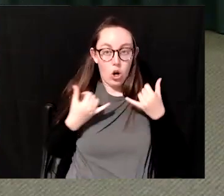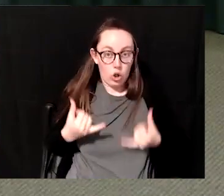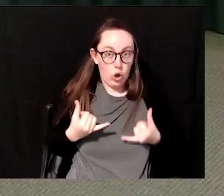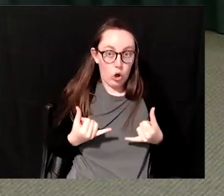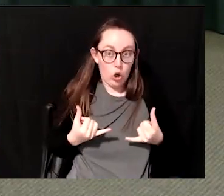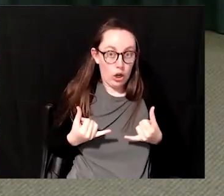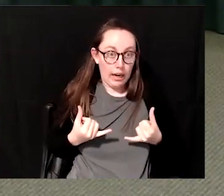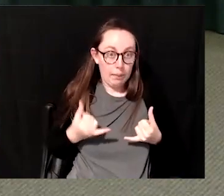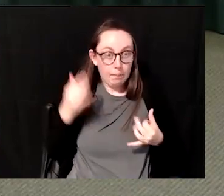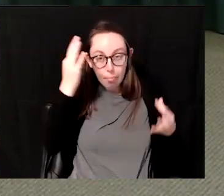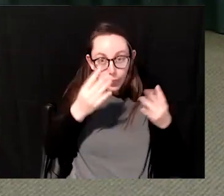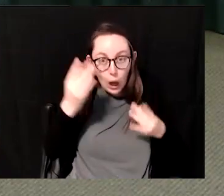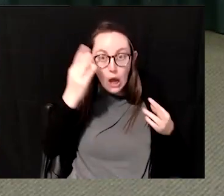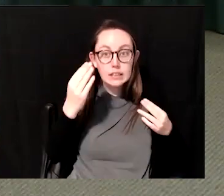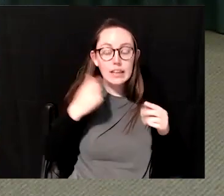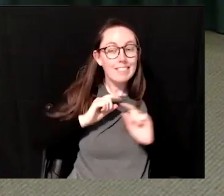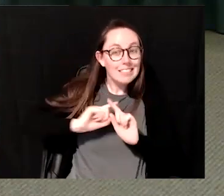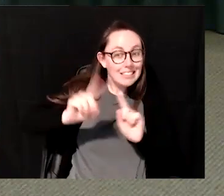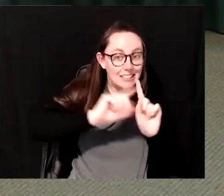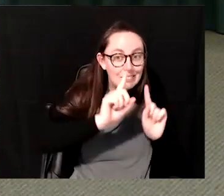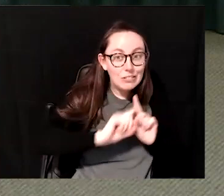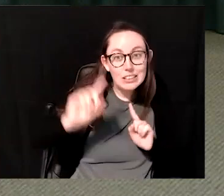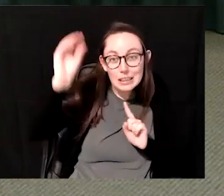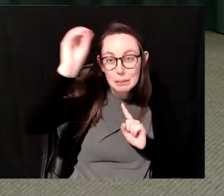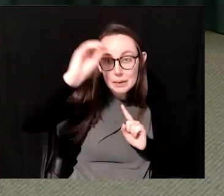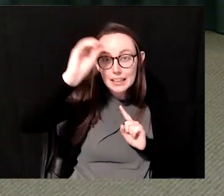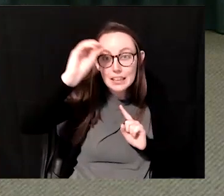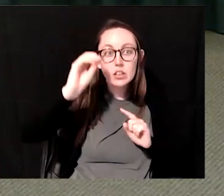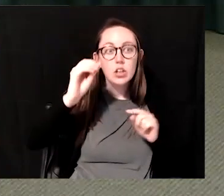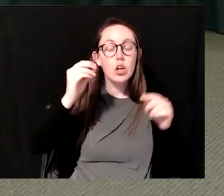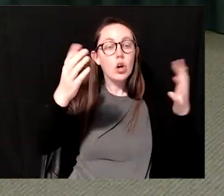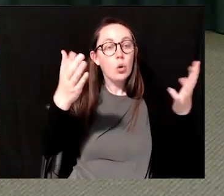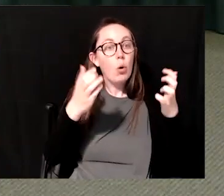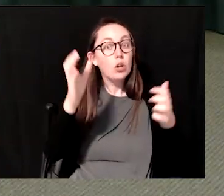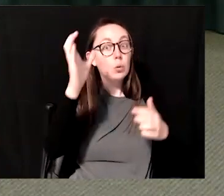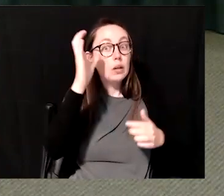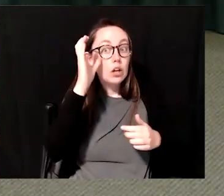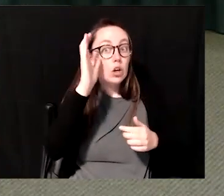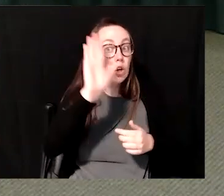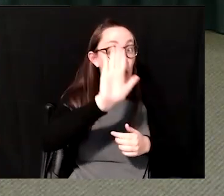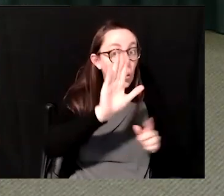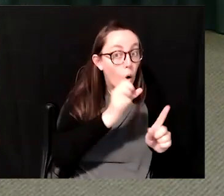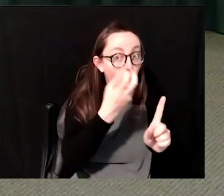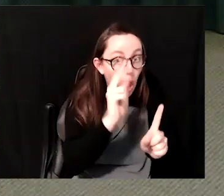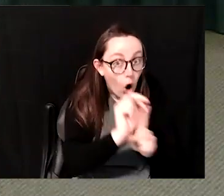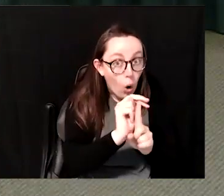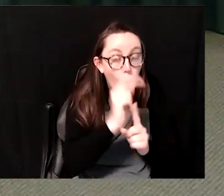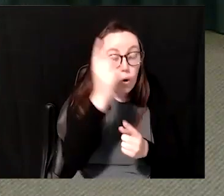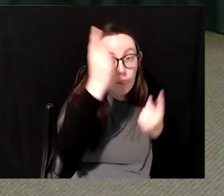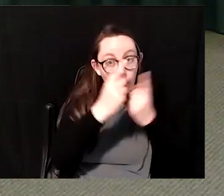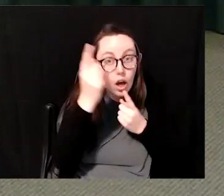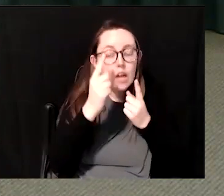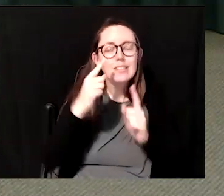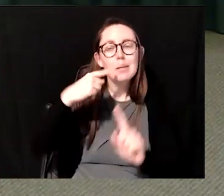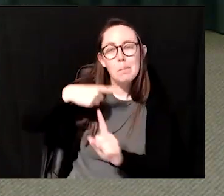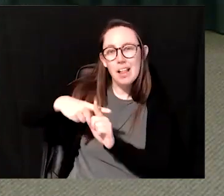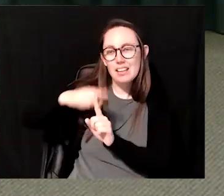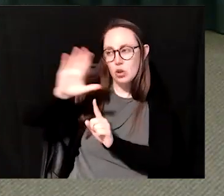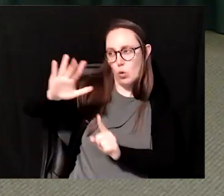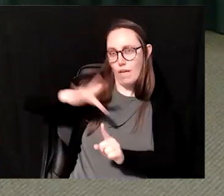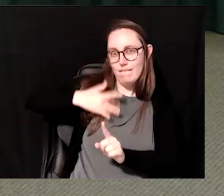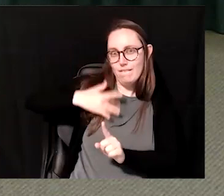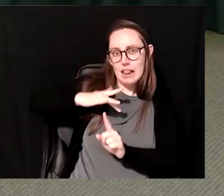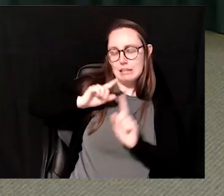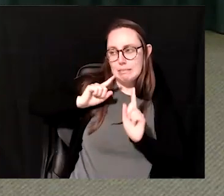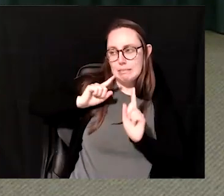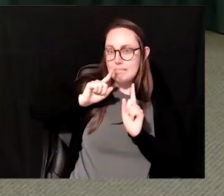we'd love to hear your own thoughts on this but also if you have feelings about these things um uh that would be a great way I I'm just cognizant